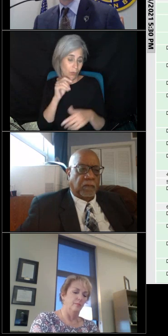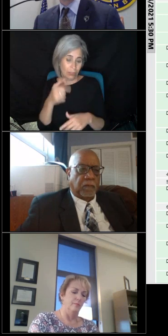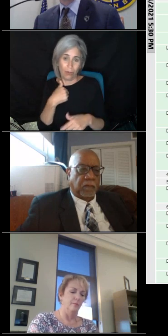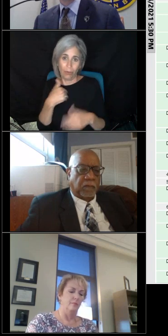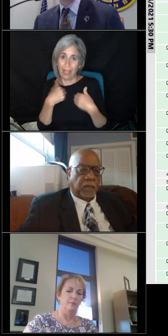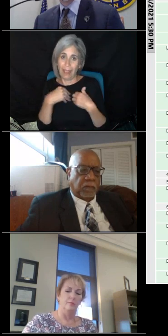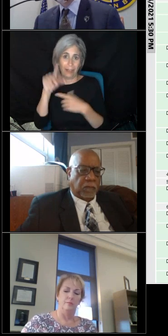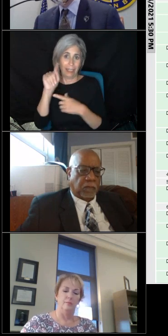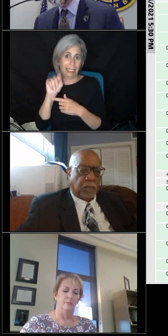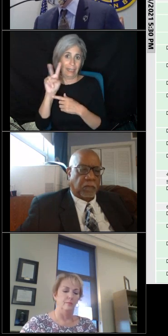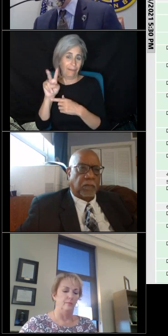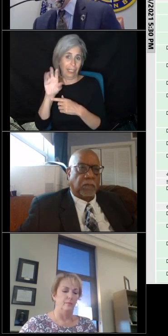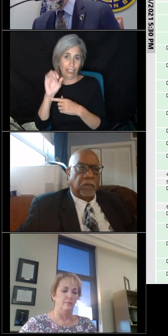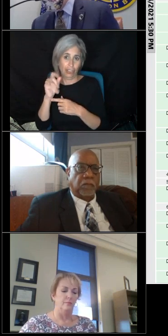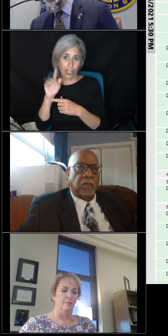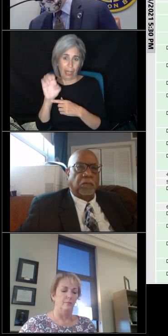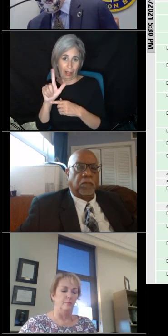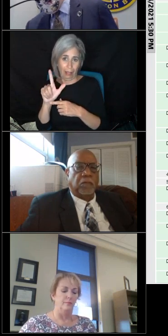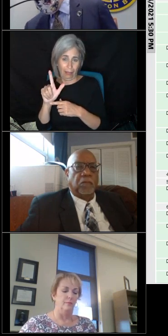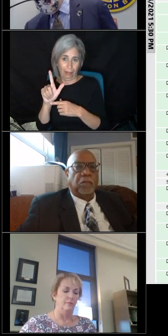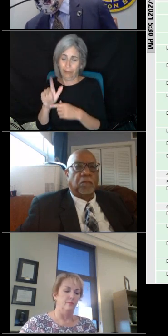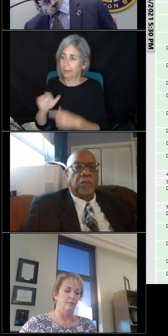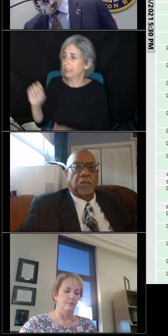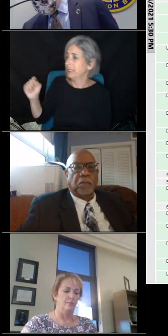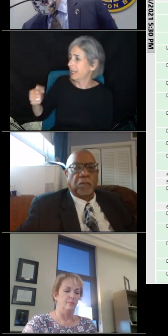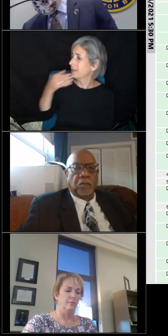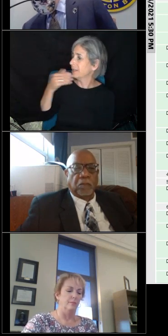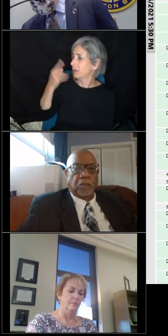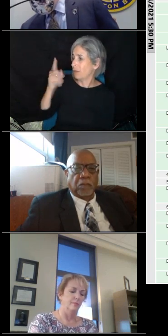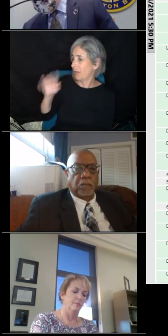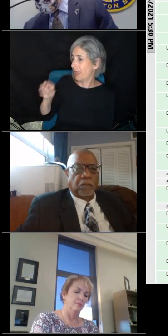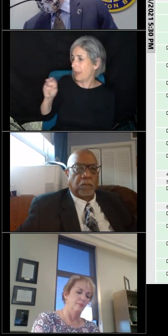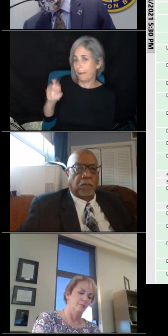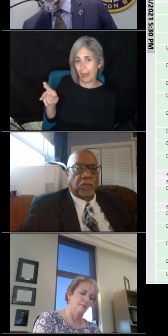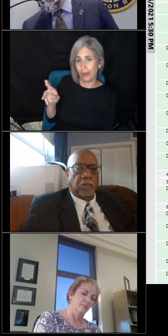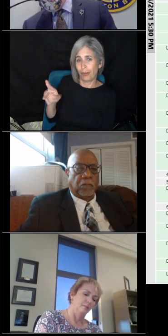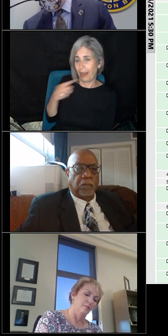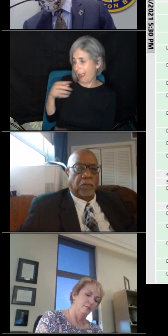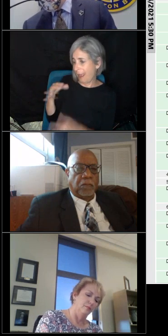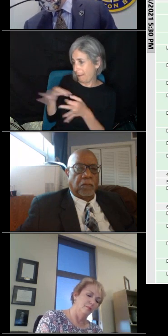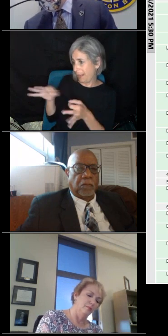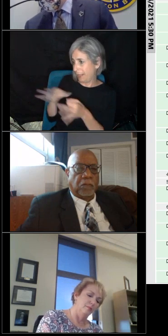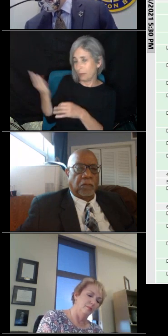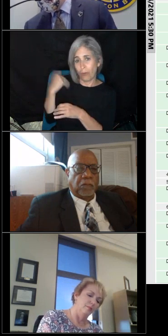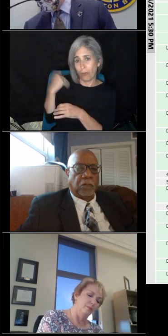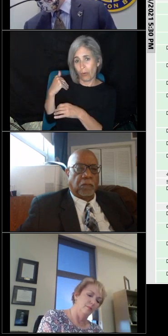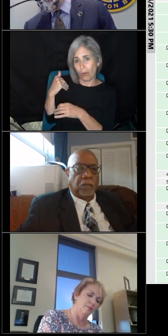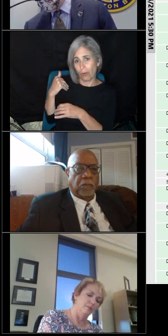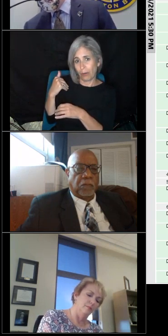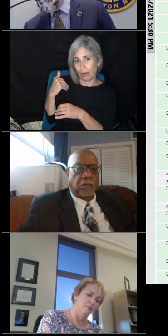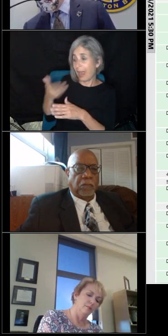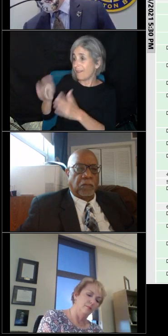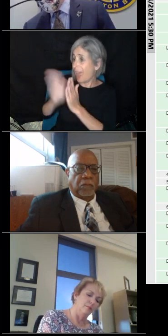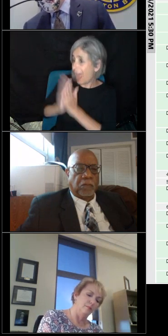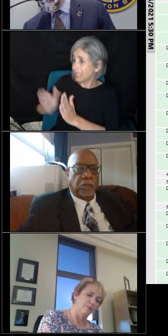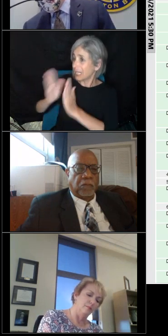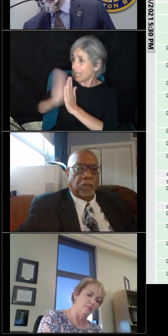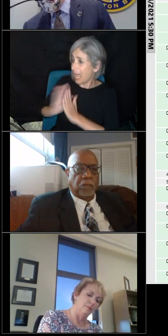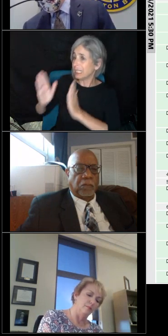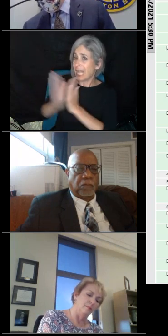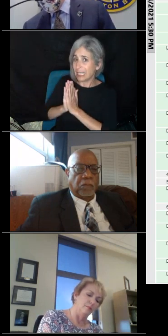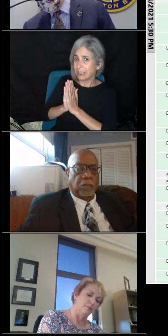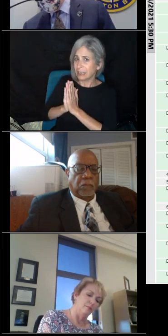TV channel anymore. Absolutely, and thank you for that, Mayor. As I mentioned earlier, I made previous requests, and they happened to be